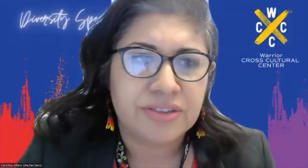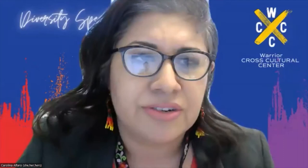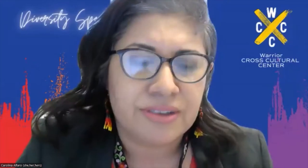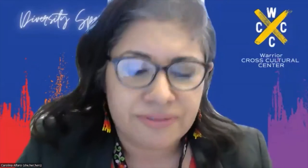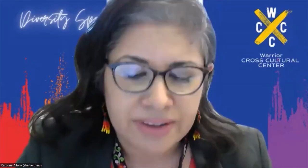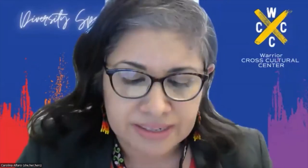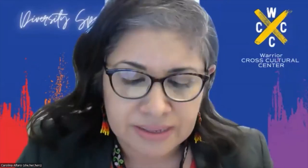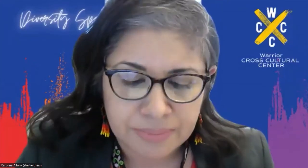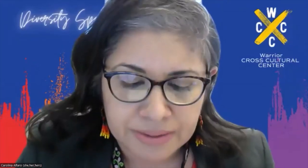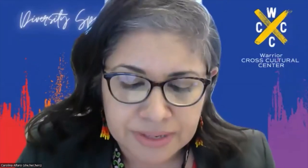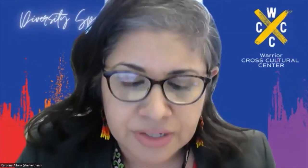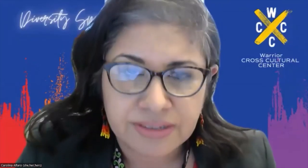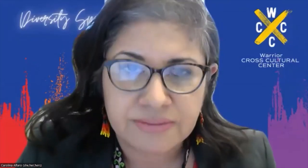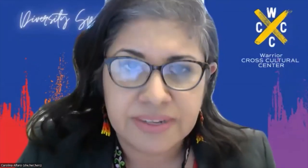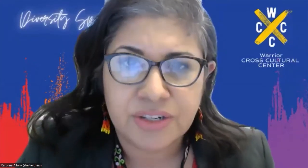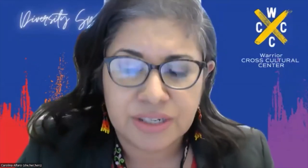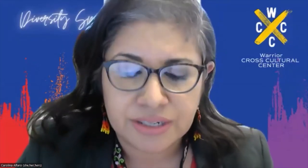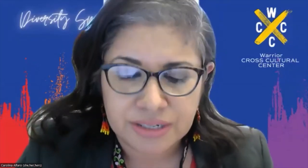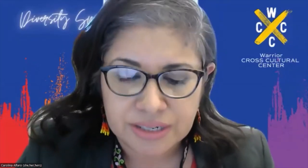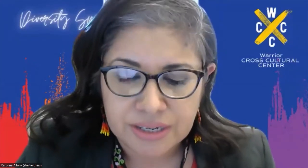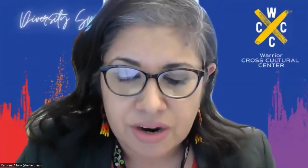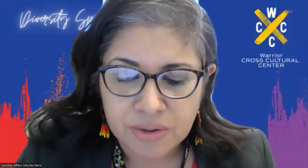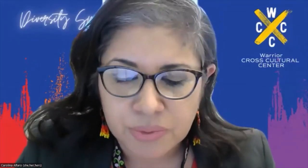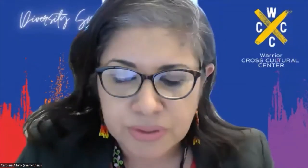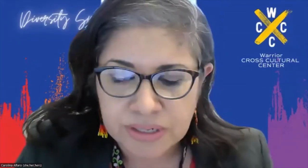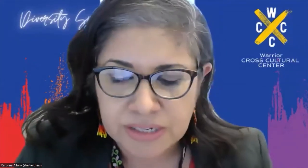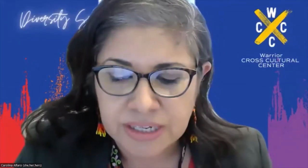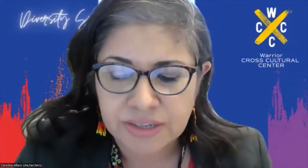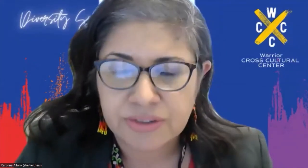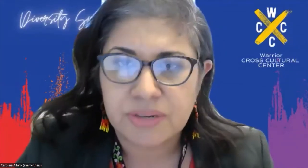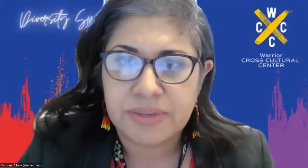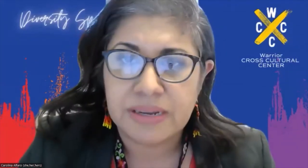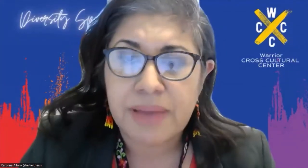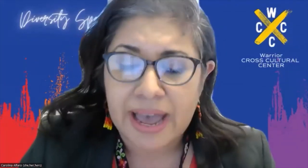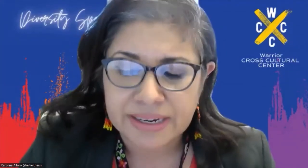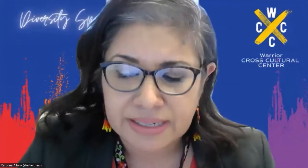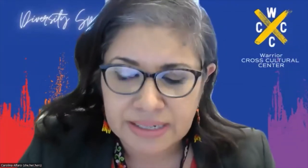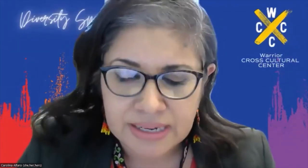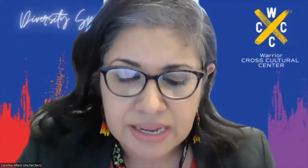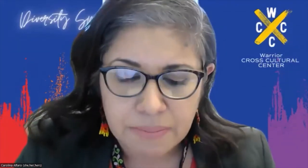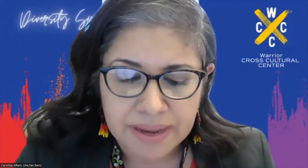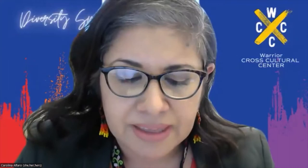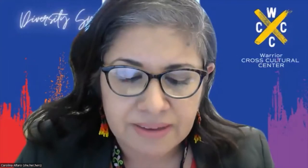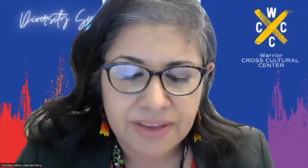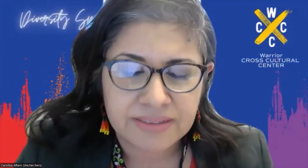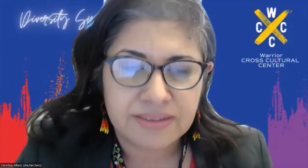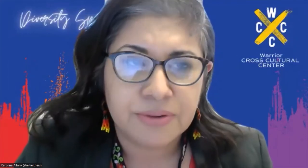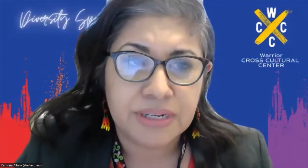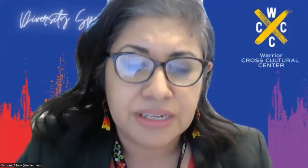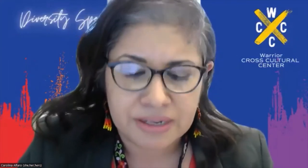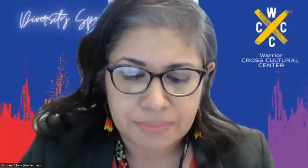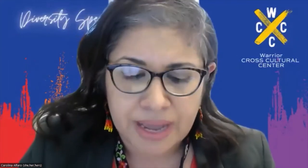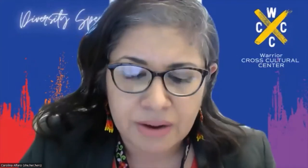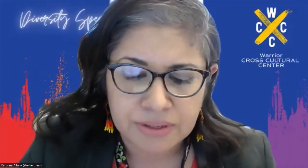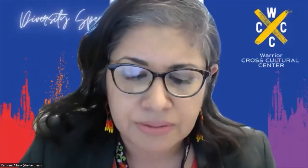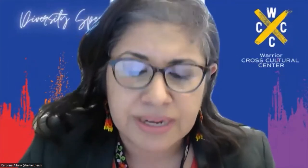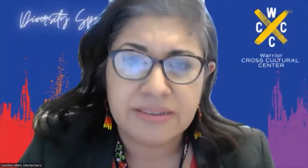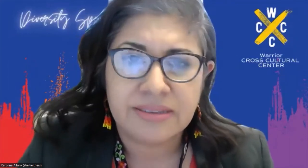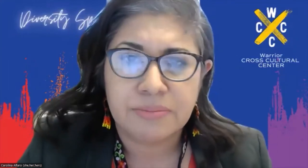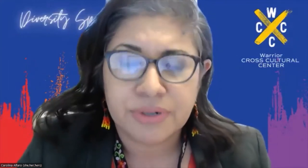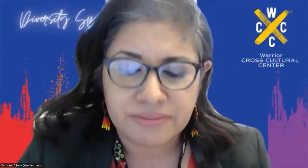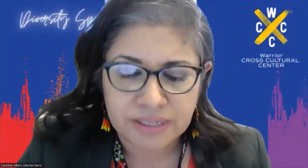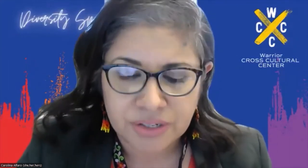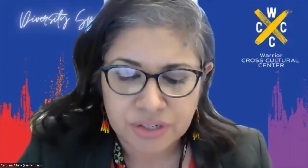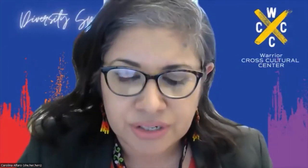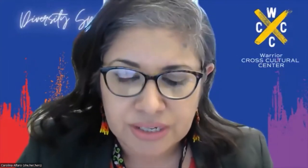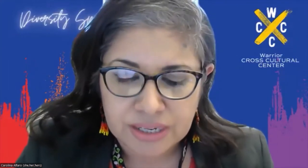and sisters affected by Russia's invasion. Our world continues to be impacted by the effects of greed, power,